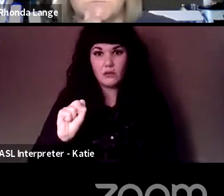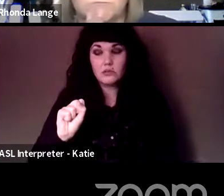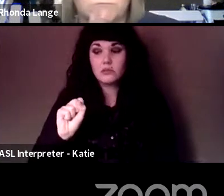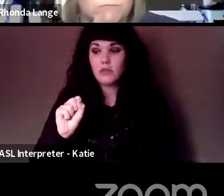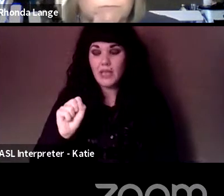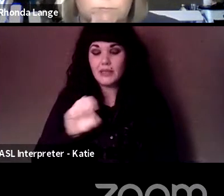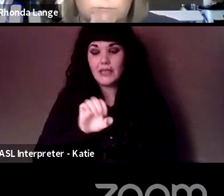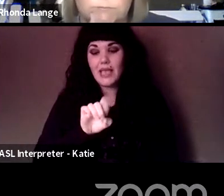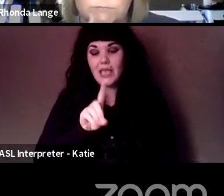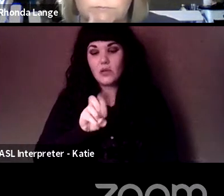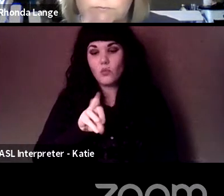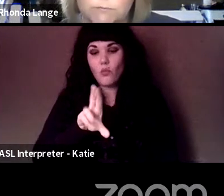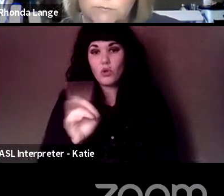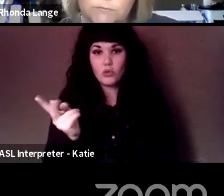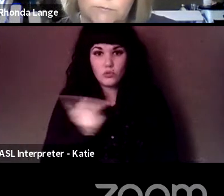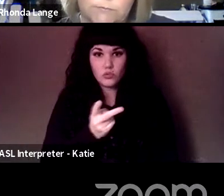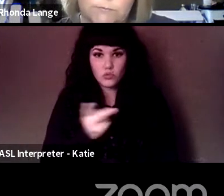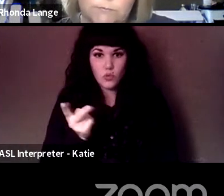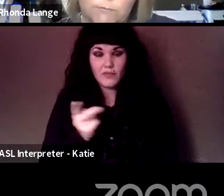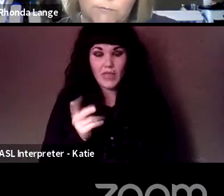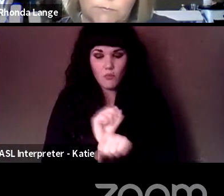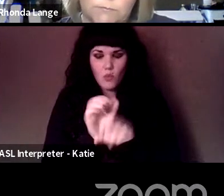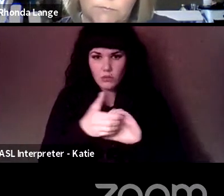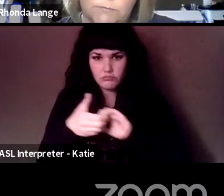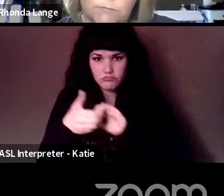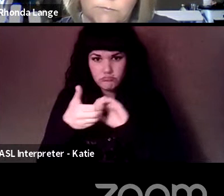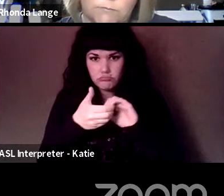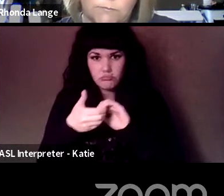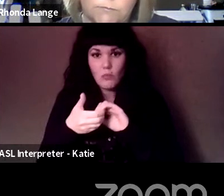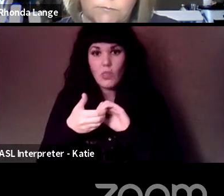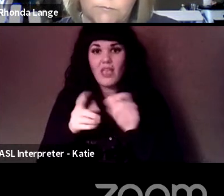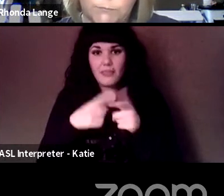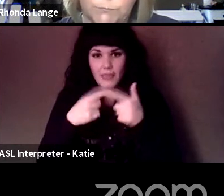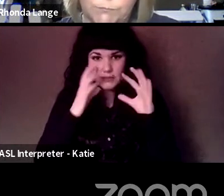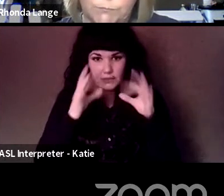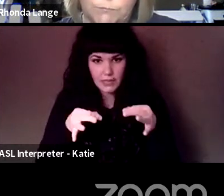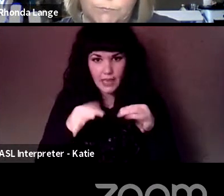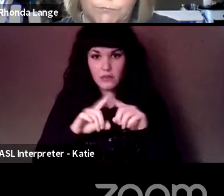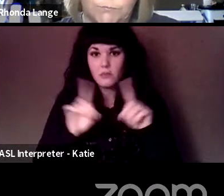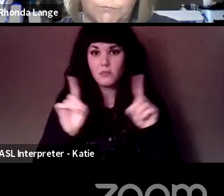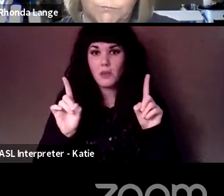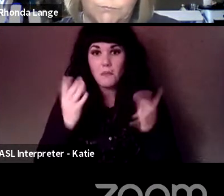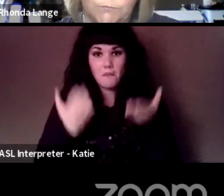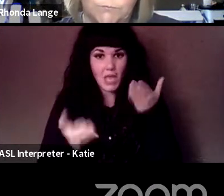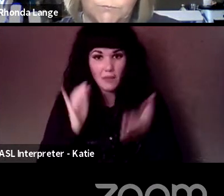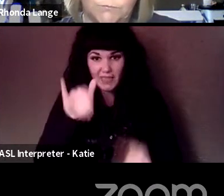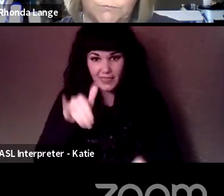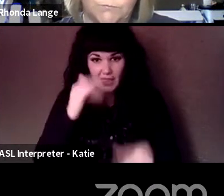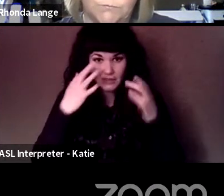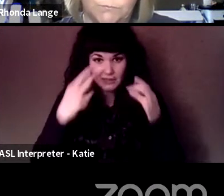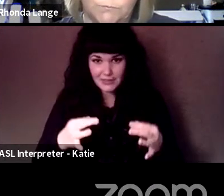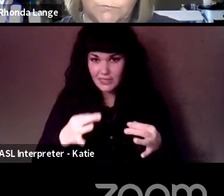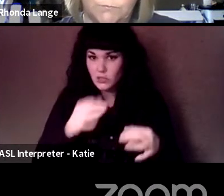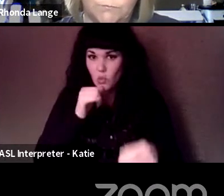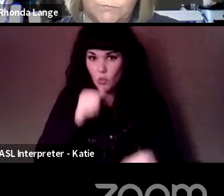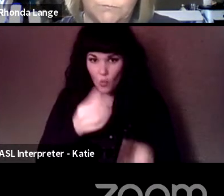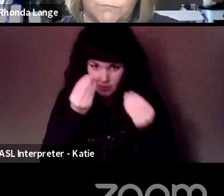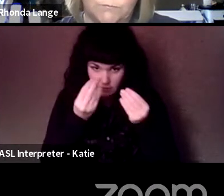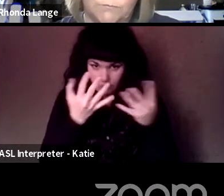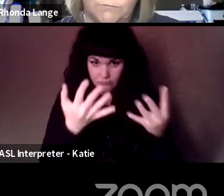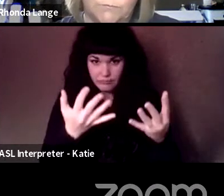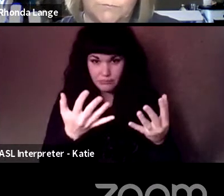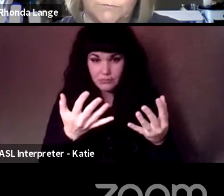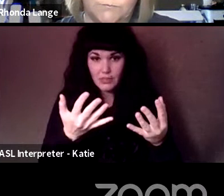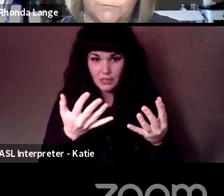they decided on things. And maybe it just didn't get publicly brought to